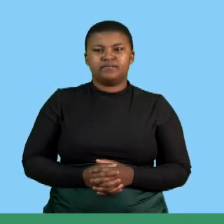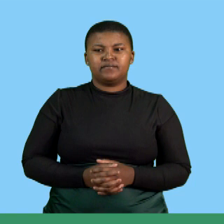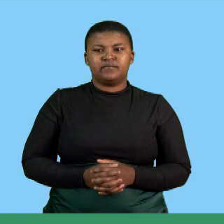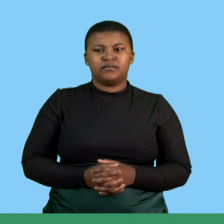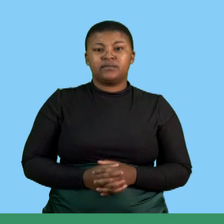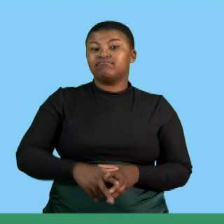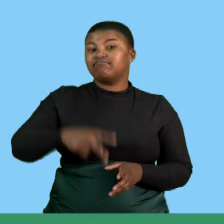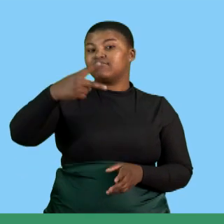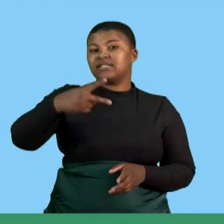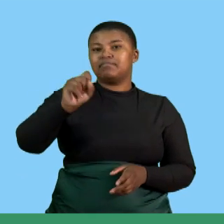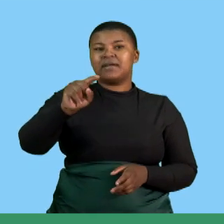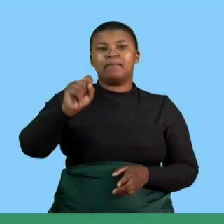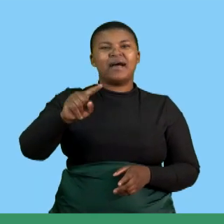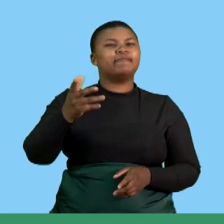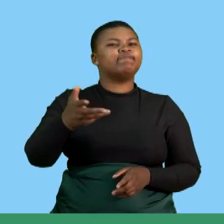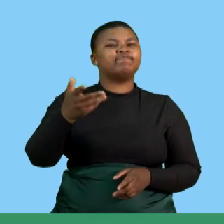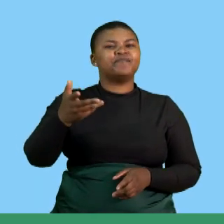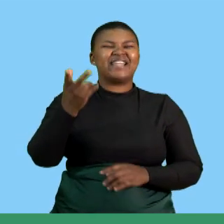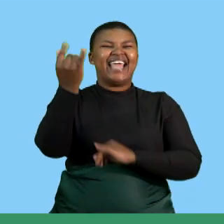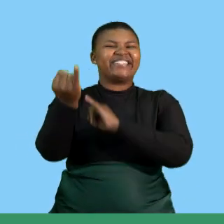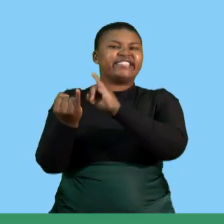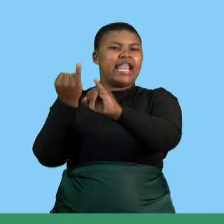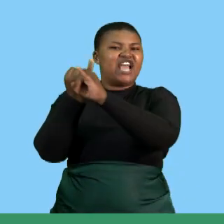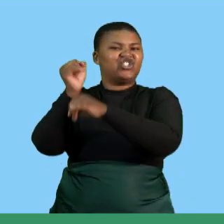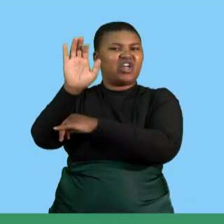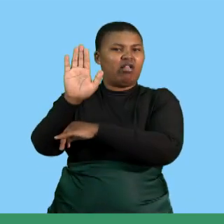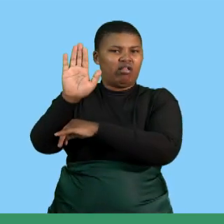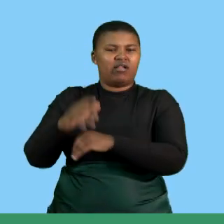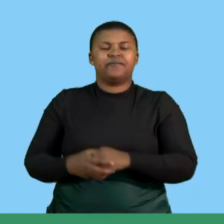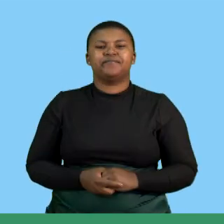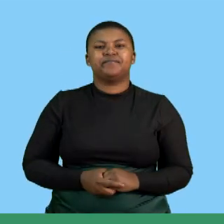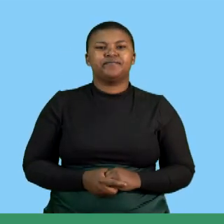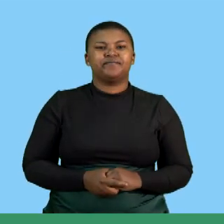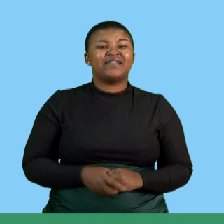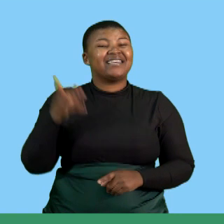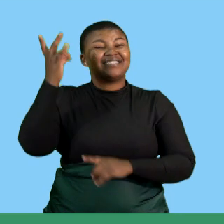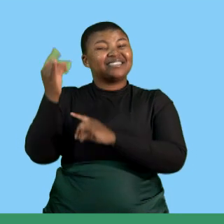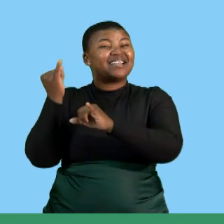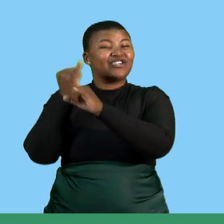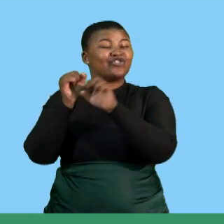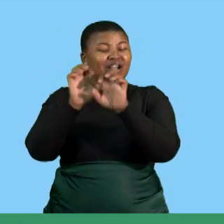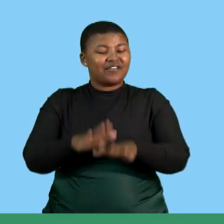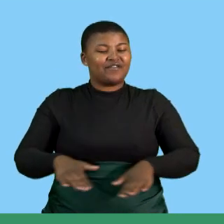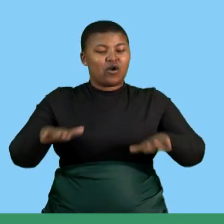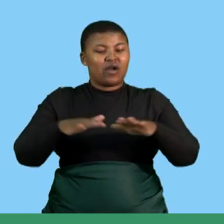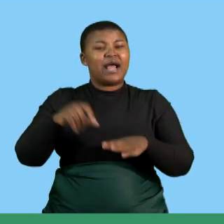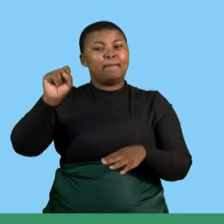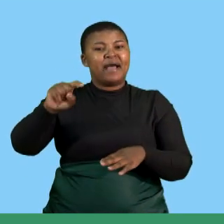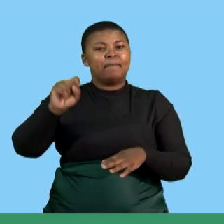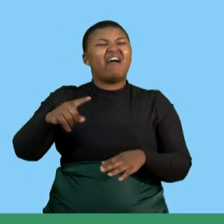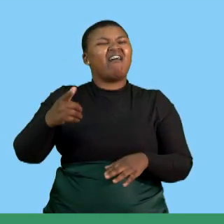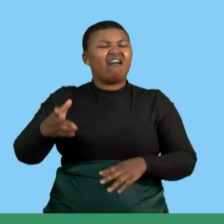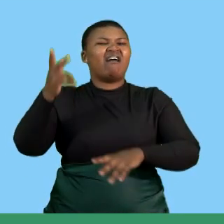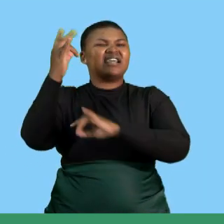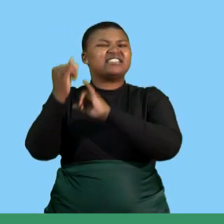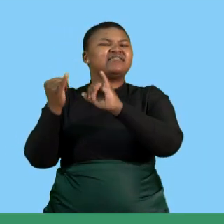second one is our international environment, which is then included in our environmental